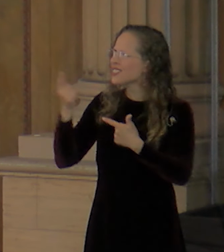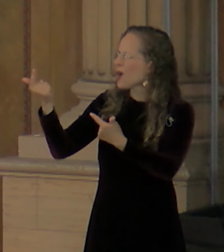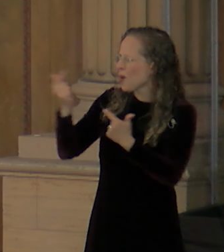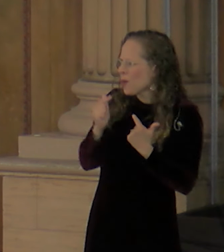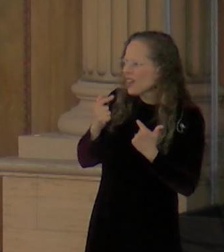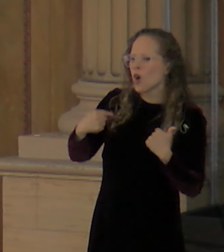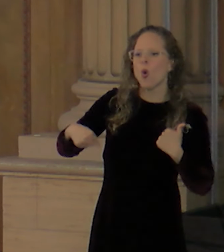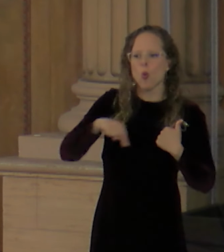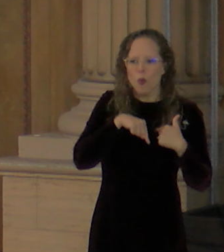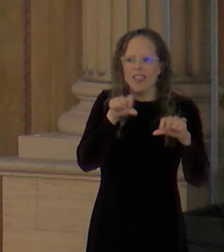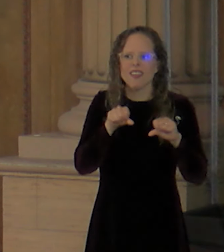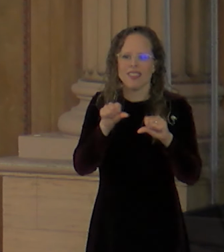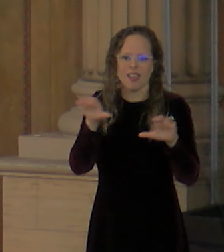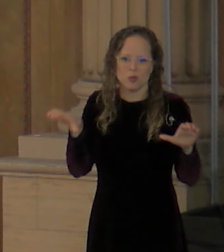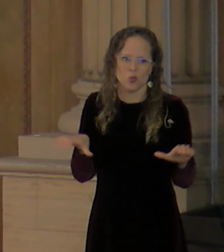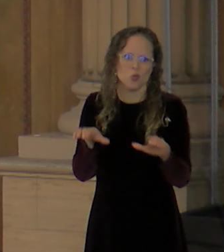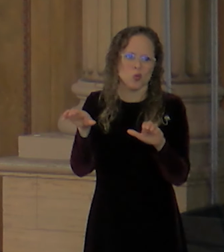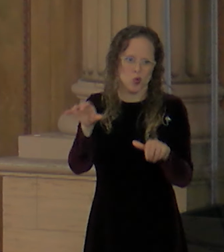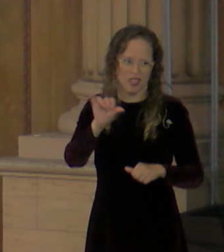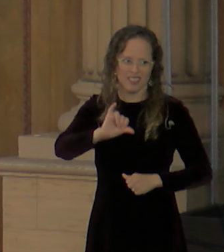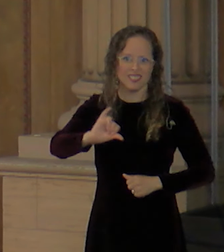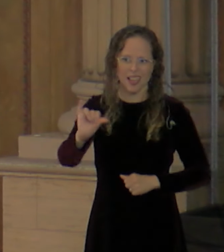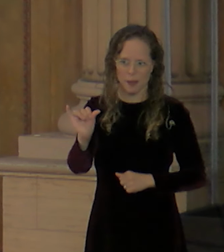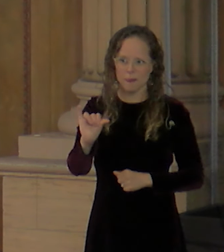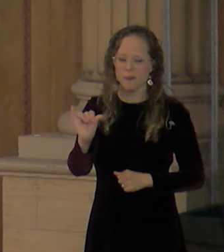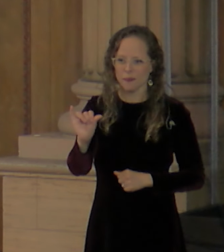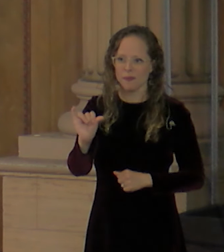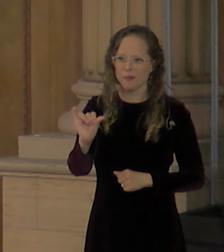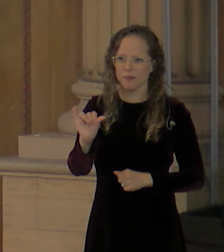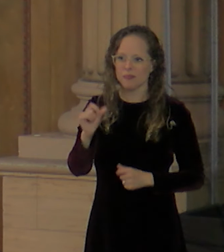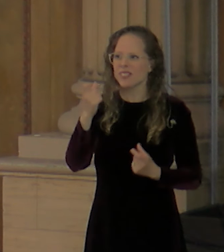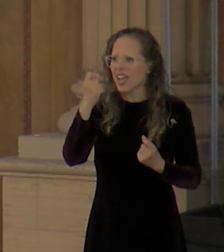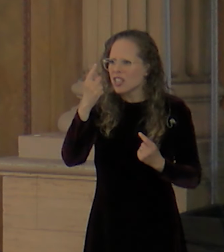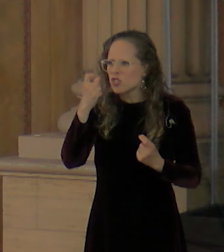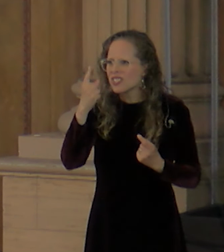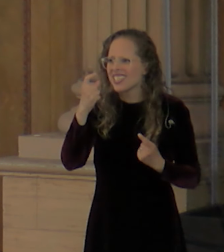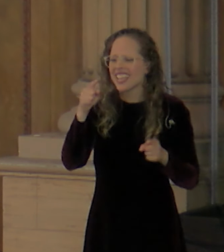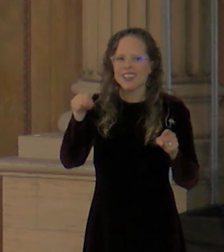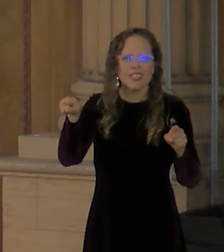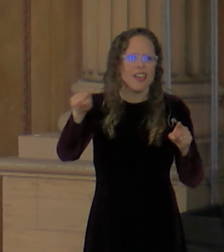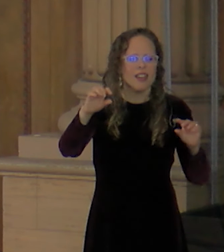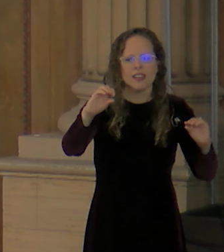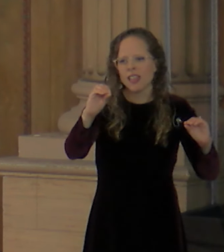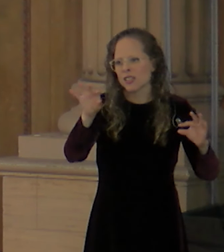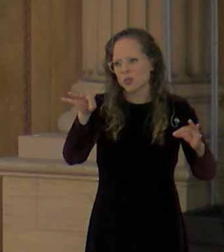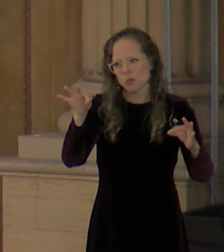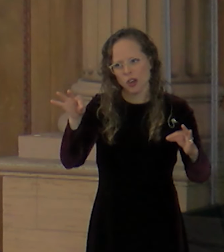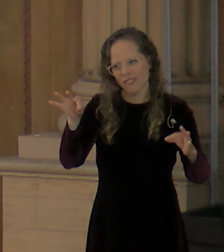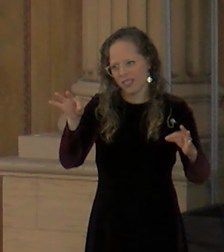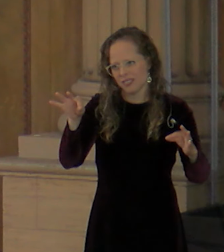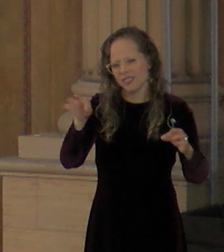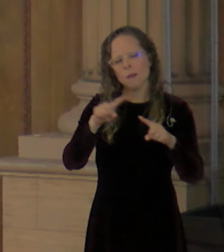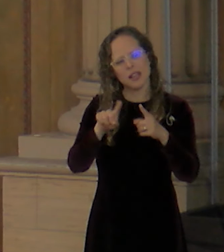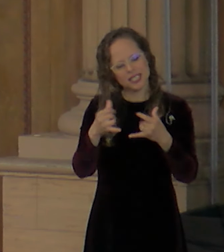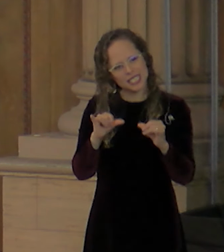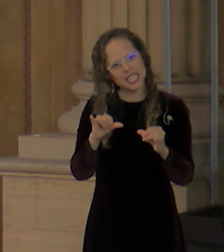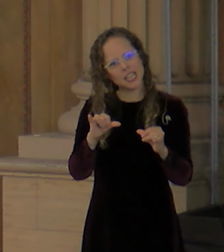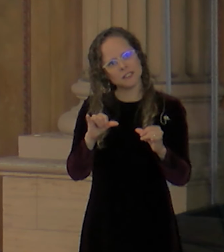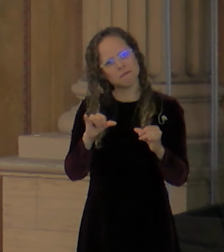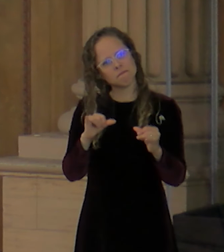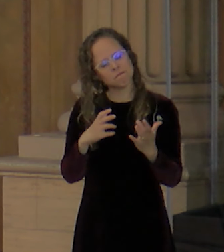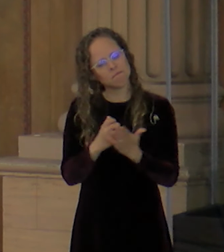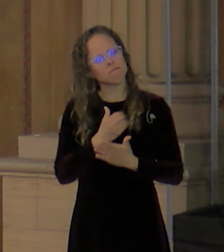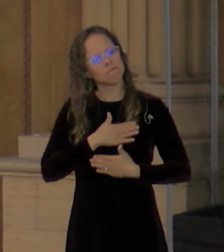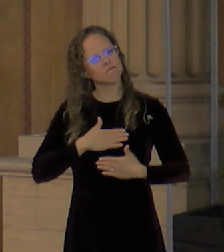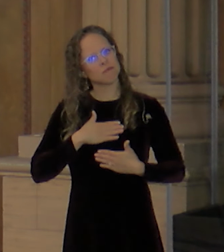church, knowing full well that these things are far from perfect? And then as you follow the storyline of the Bible forward, we get